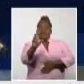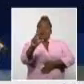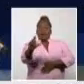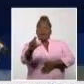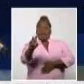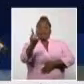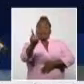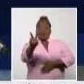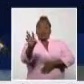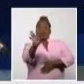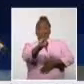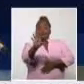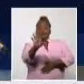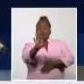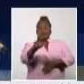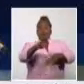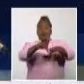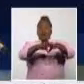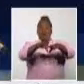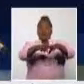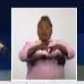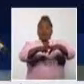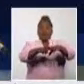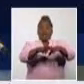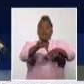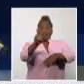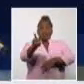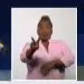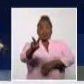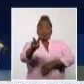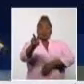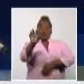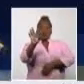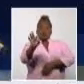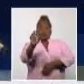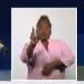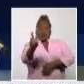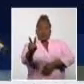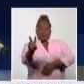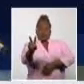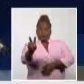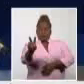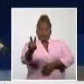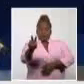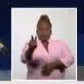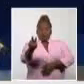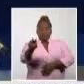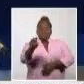of Hermanos Almejeiras Hospital 94, and the Laboratory of the Civil Defense